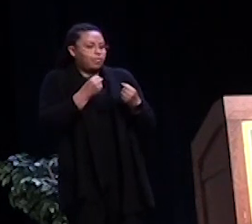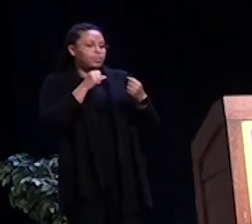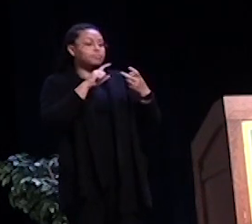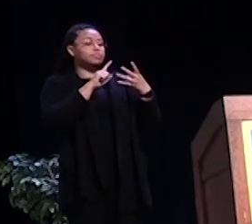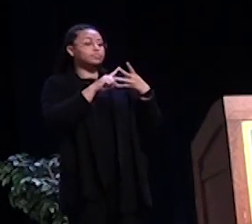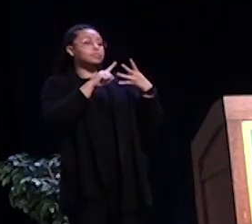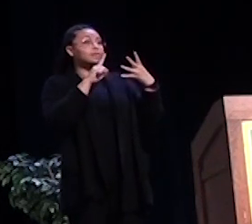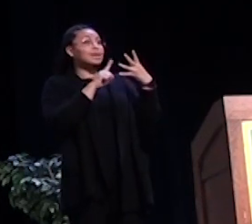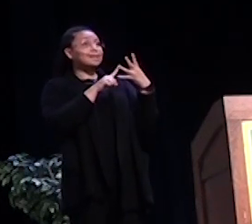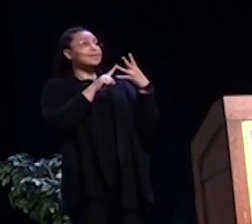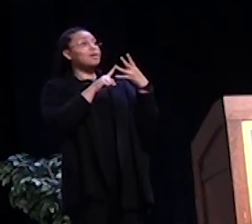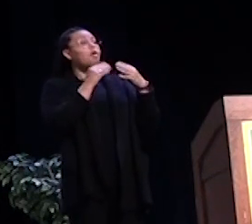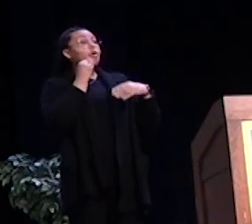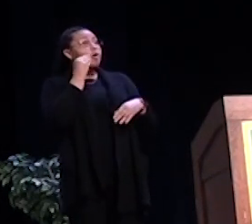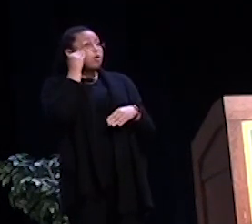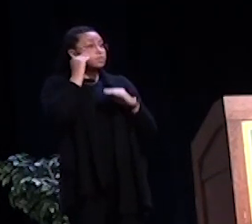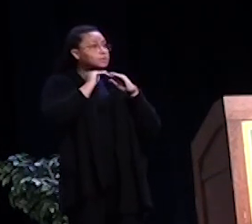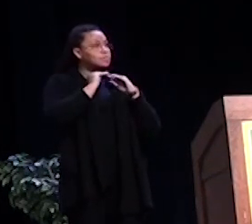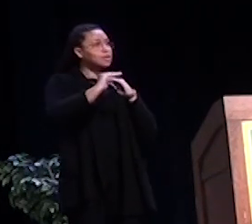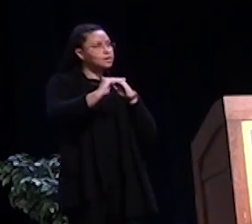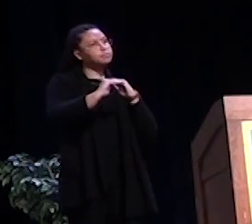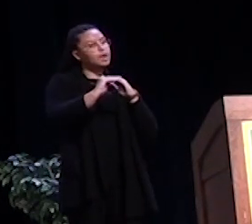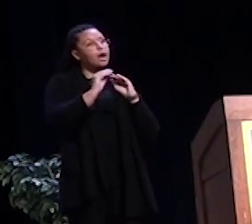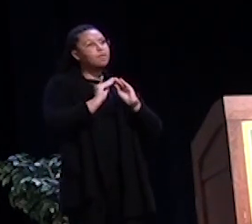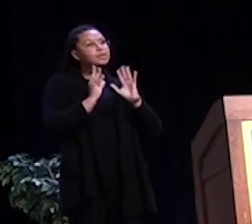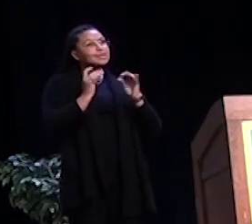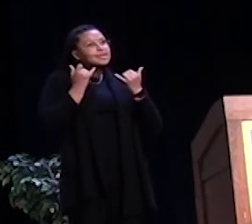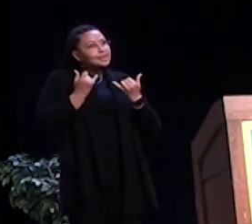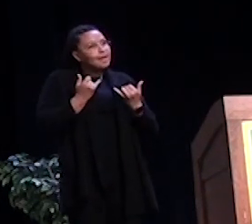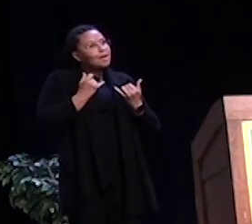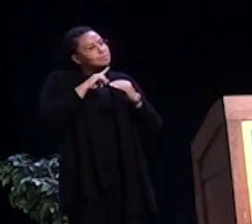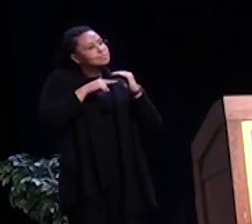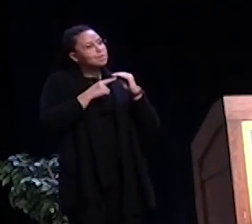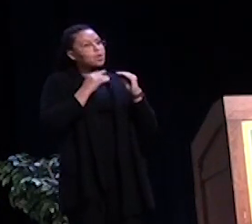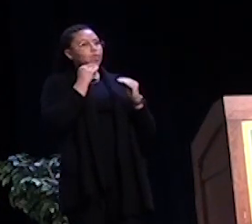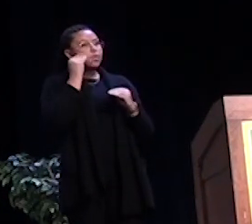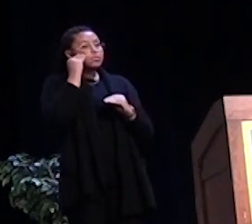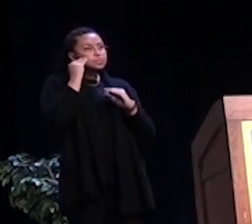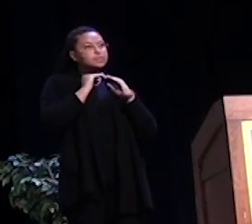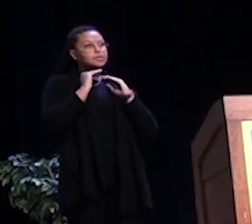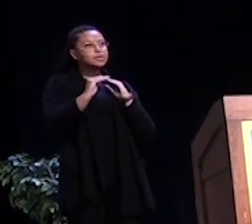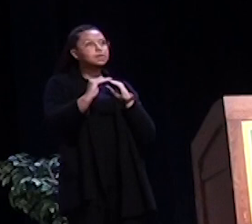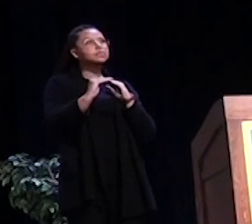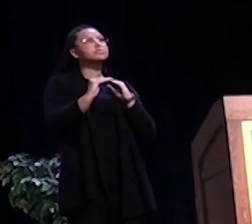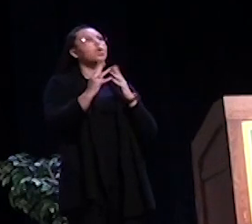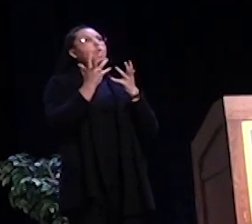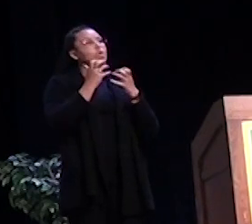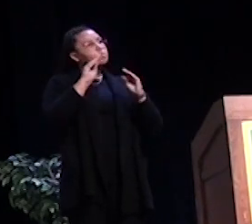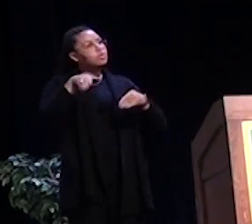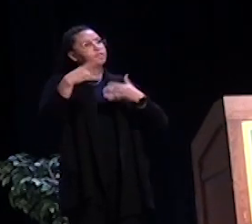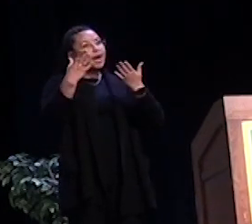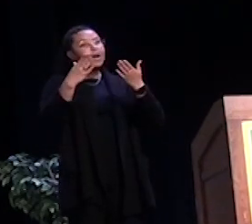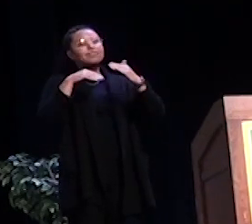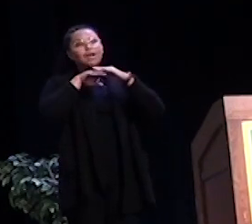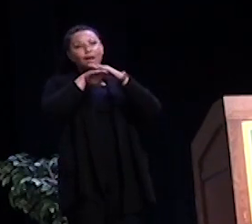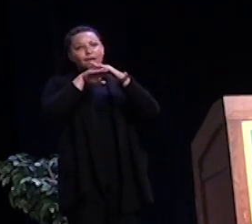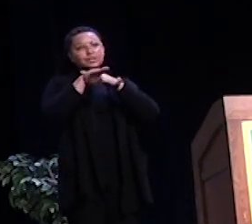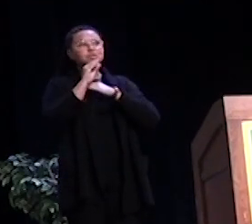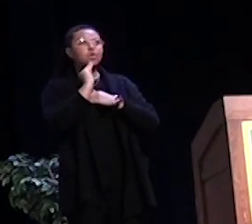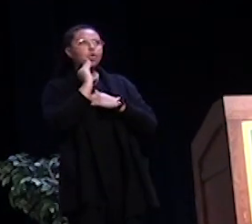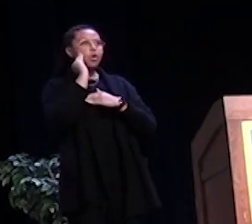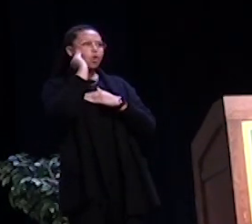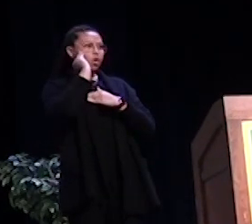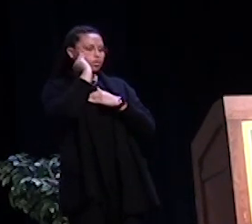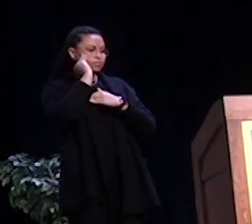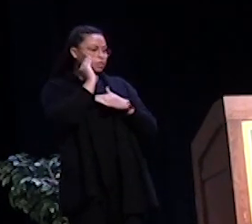stability in your home, right? And that's what this whole event is about today. It's what the Strategic Housing Implementation Plan is about. It's about providing access to home in a way